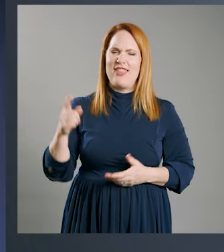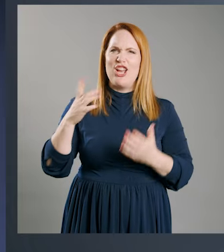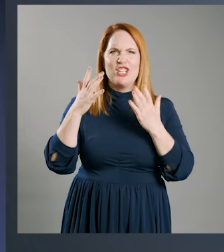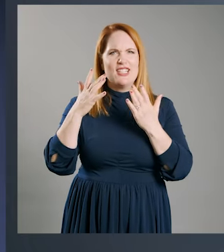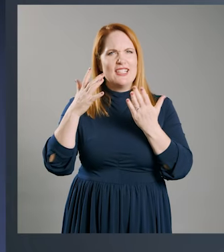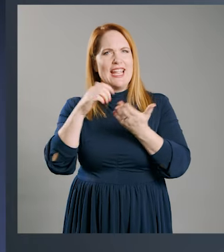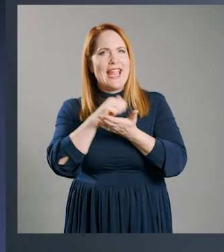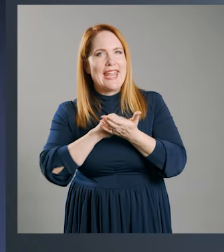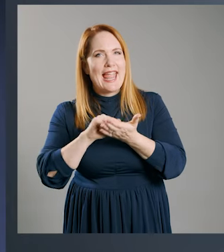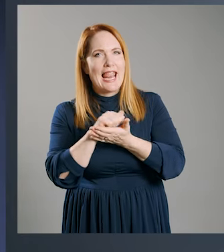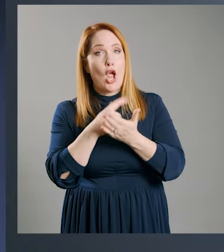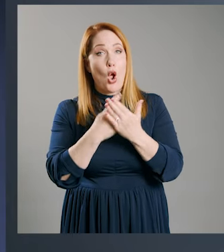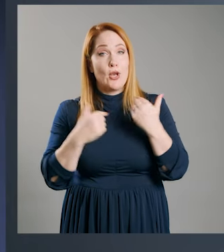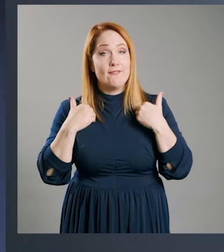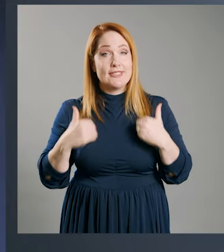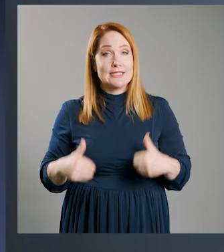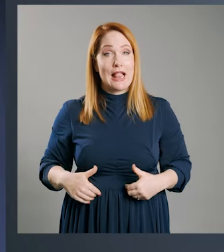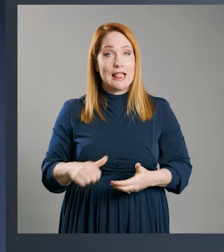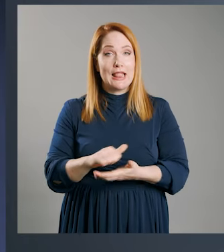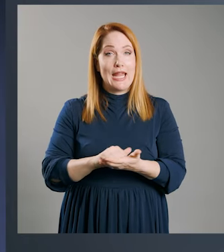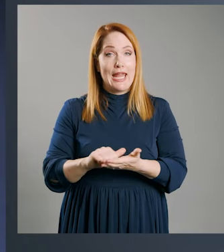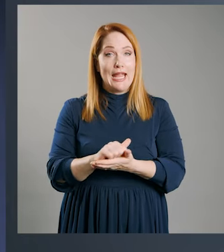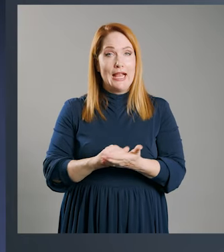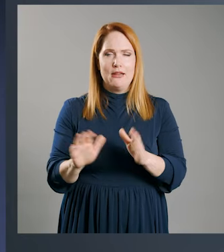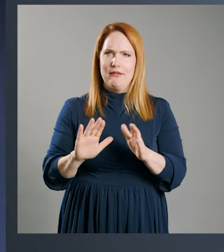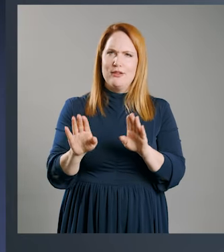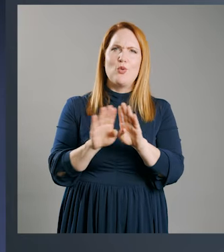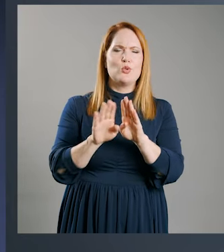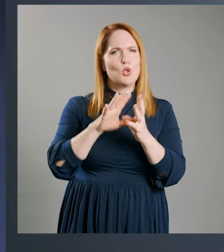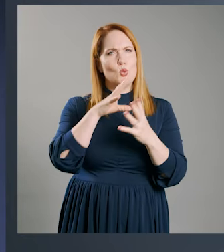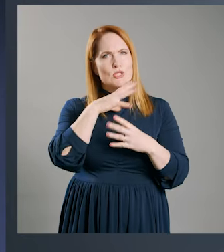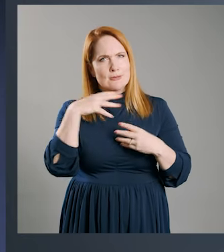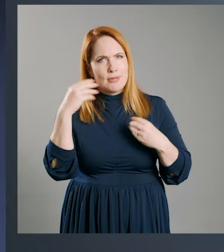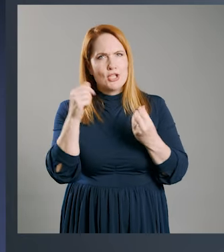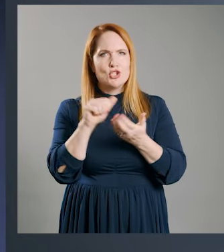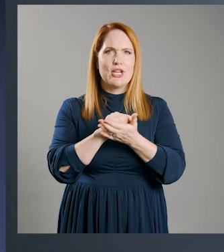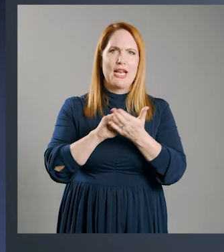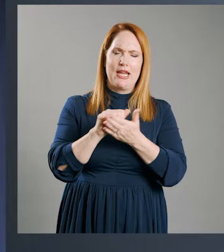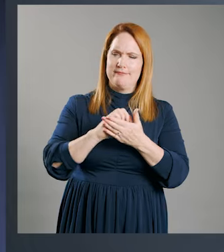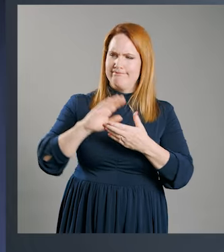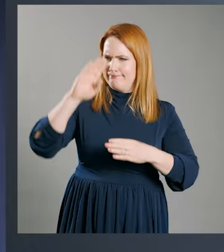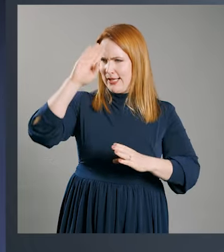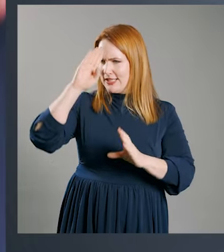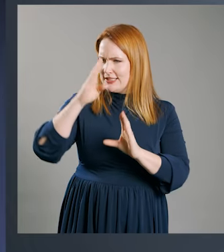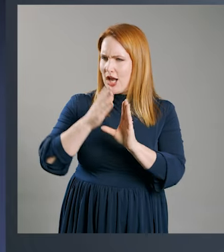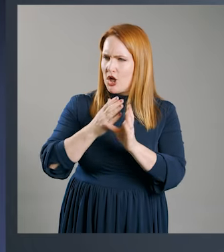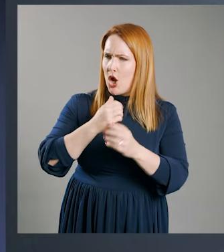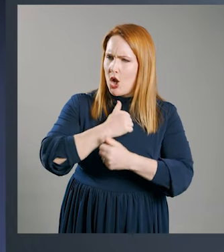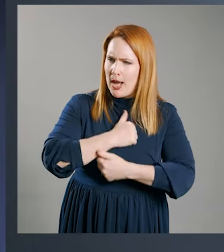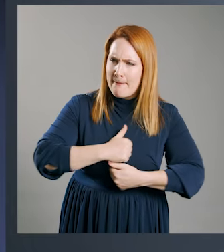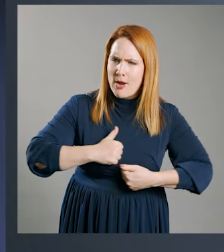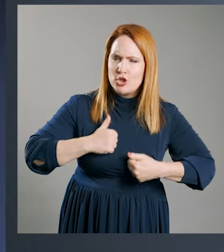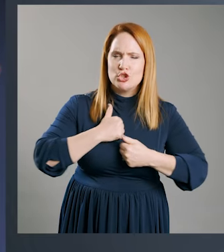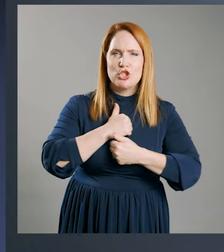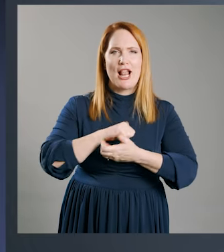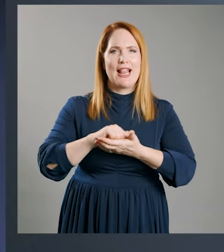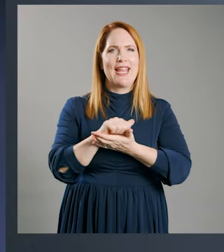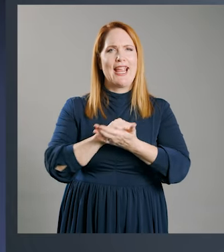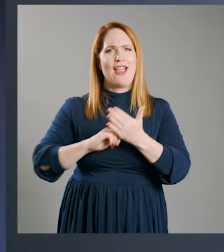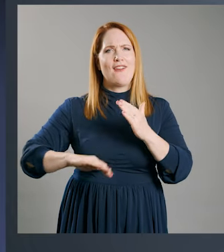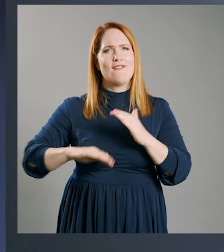God invites us to is not just physical healing. It's spiritual healing. It's psycho-emotional healing. It's